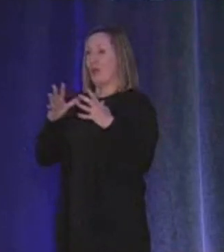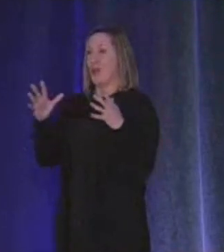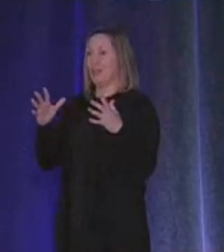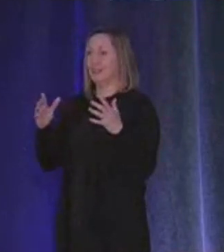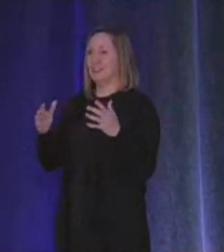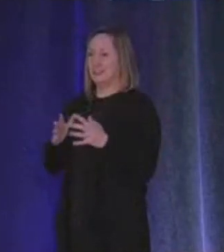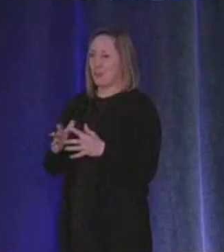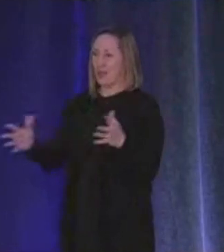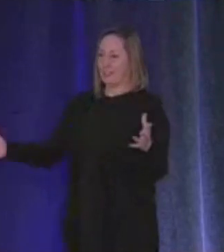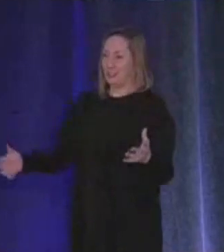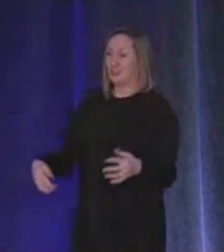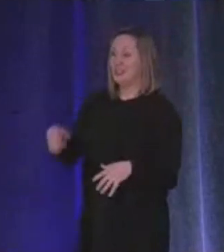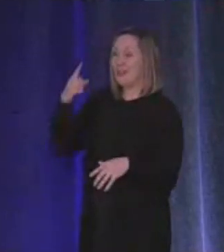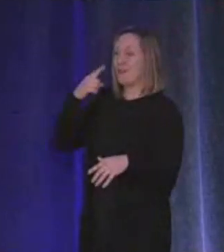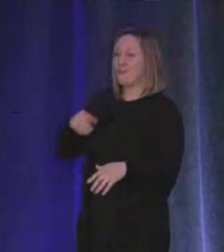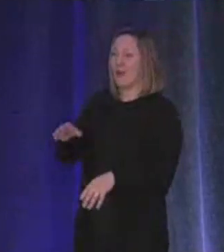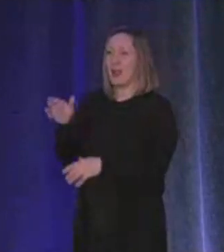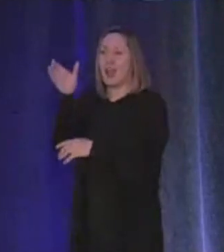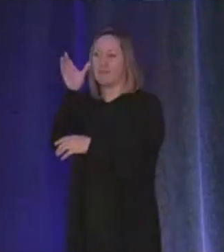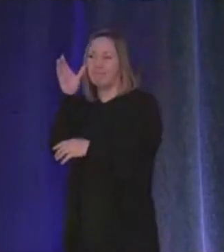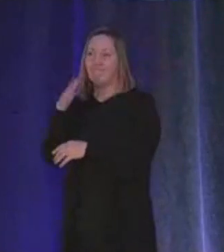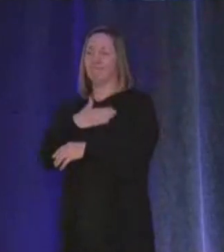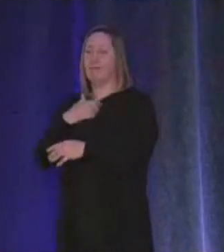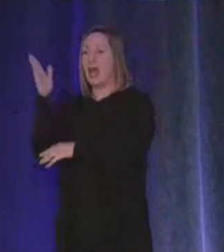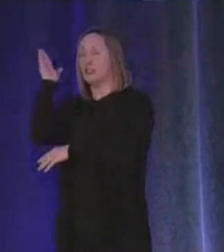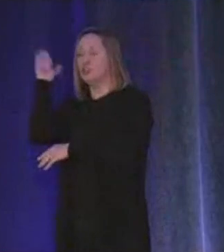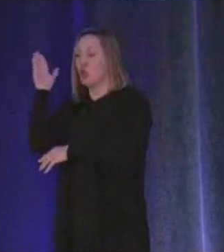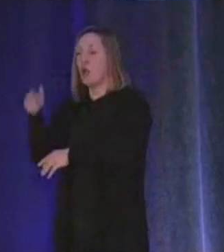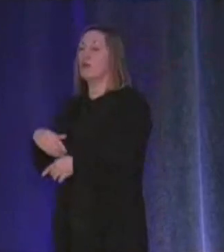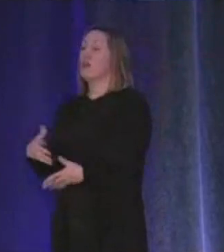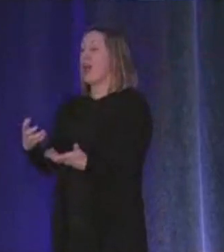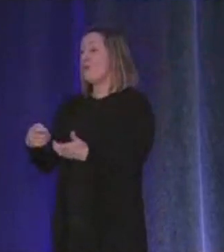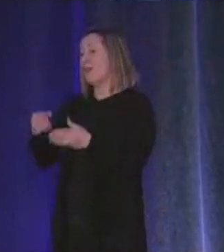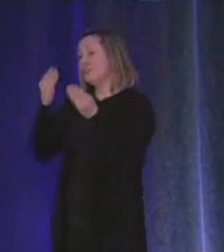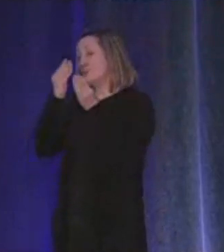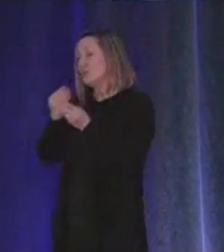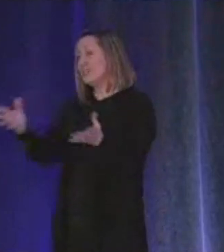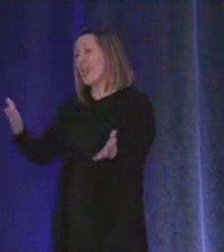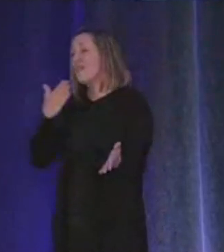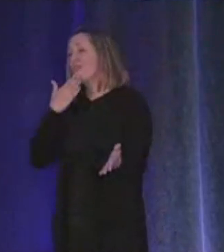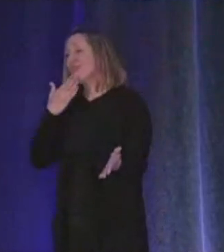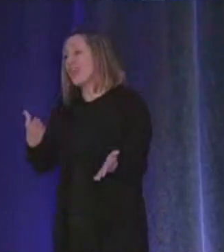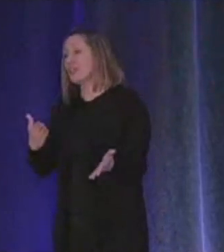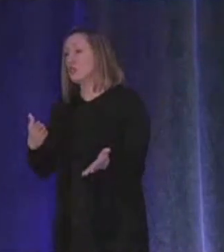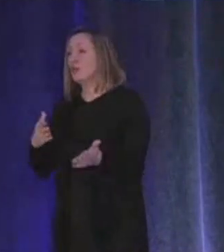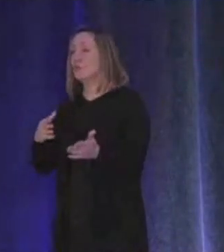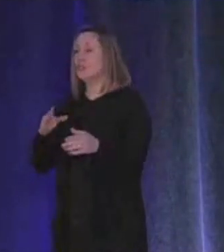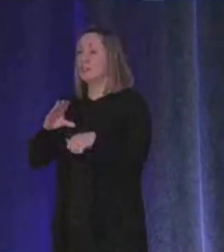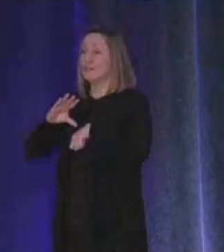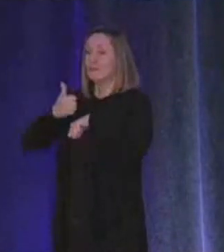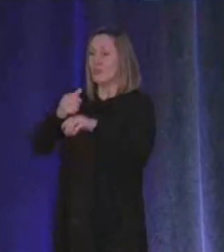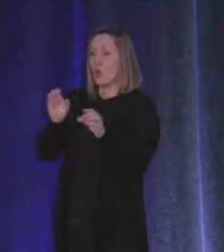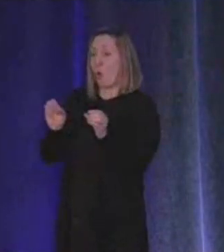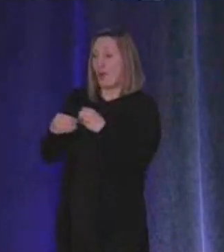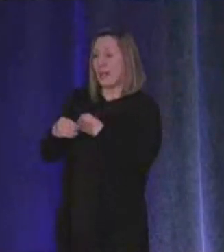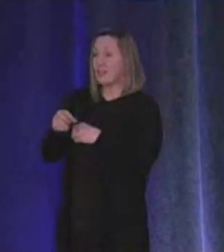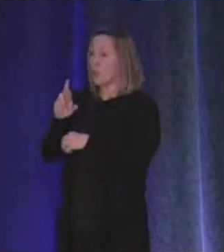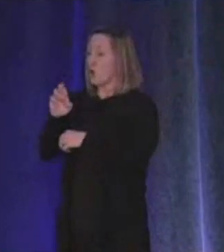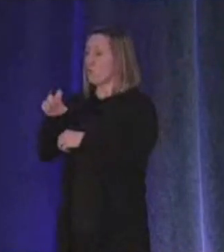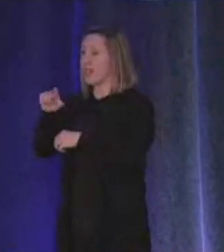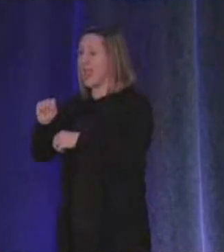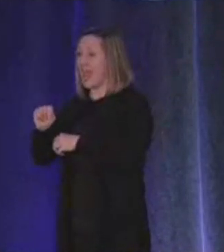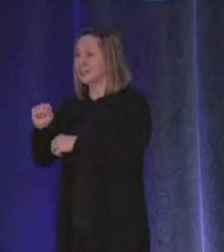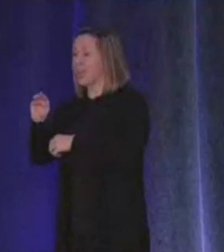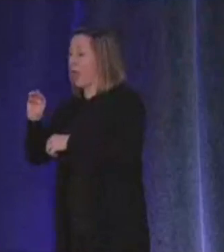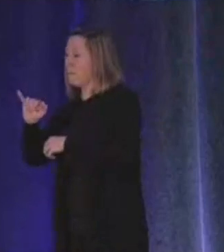so much for listening to my talk. And I also just want to say thank you to the organizers of React Miami for giving